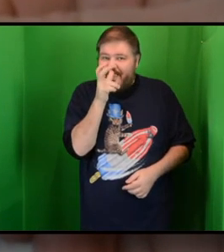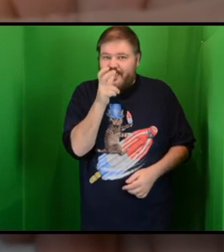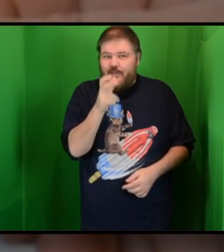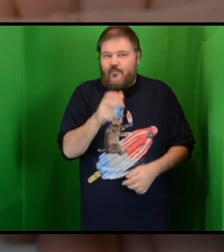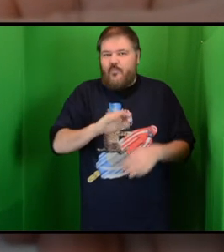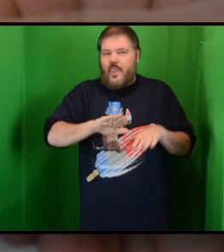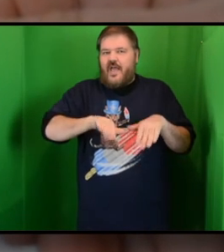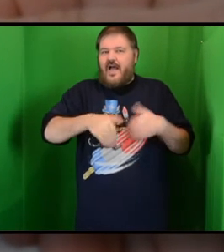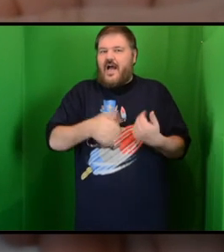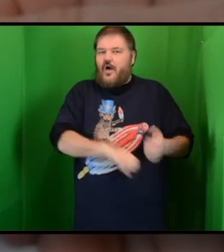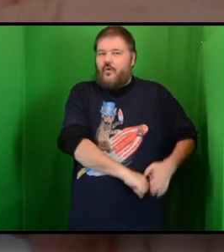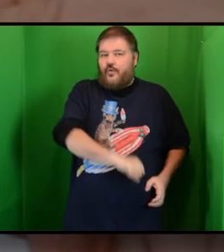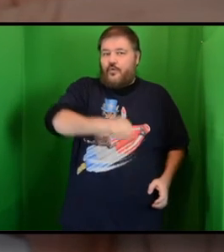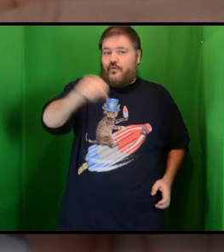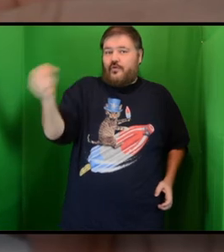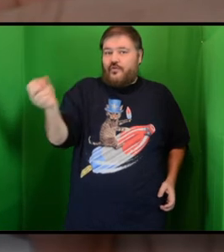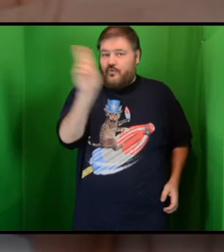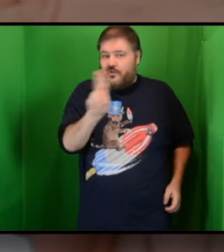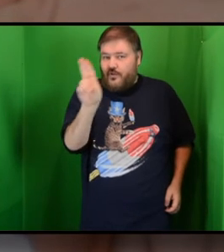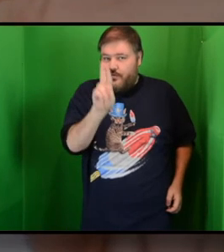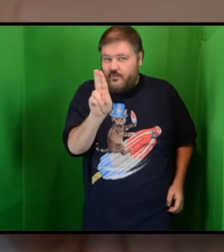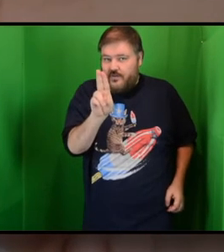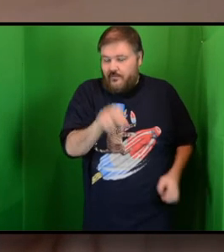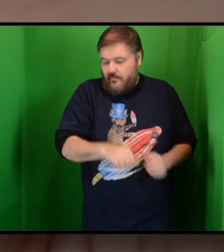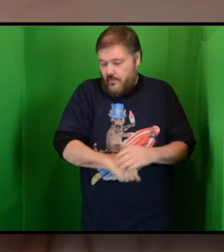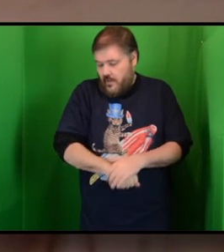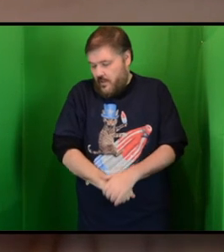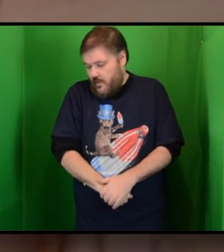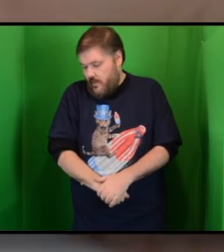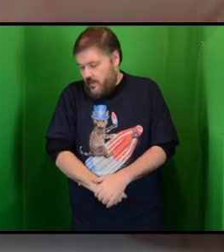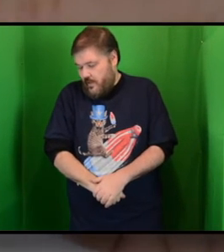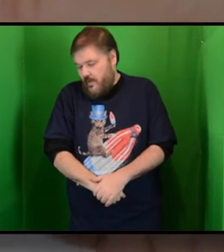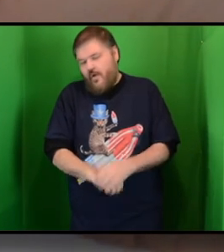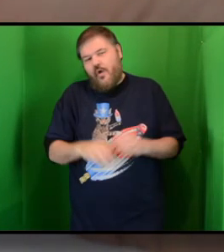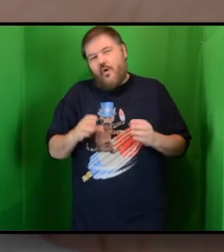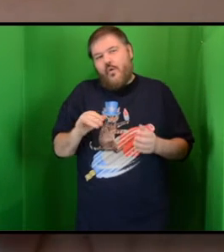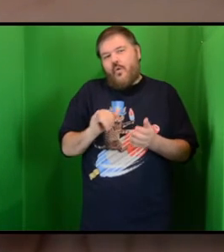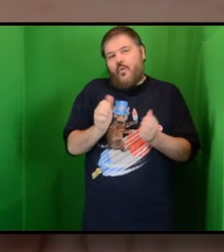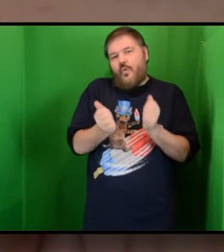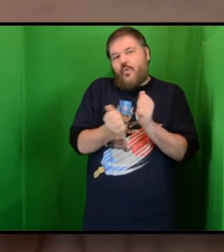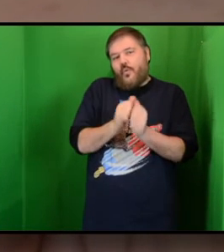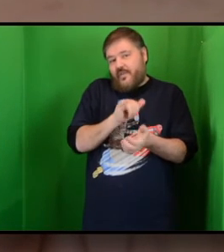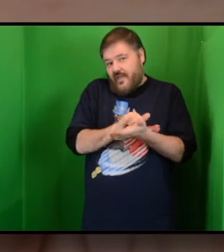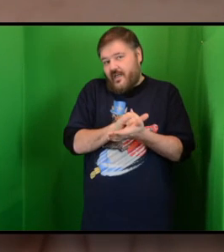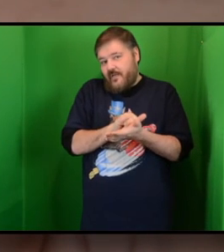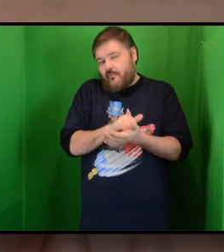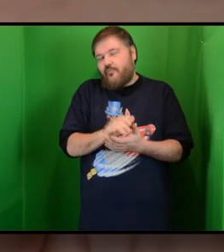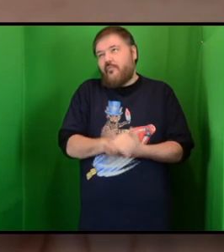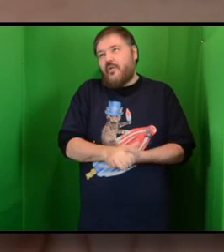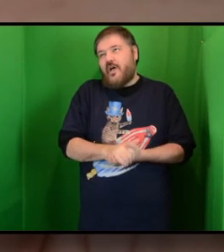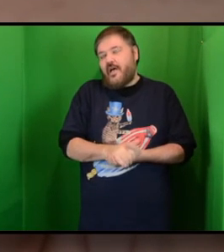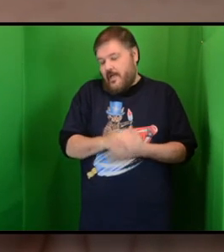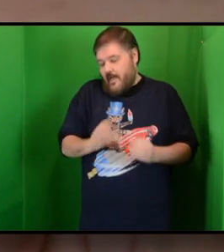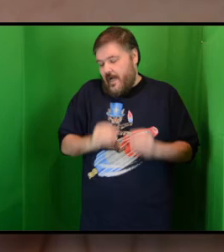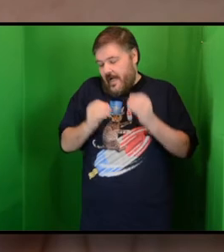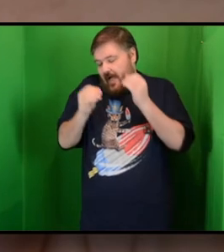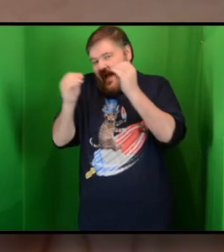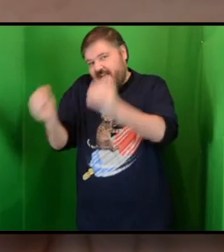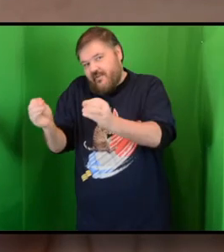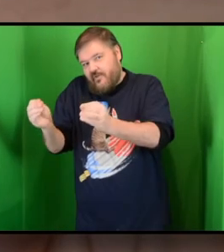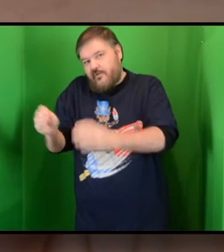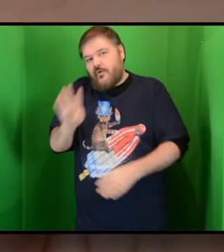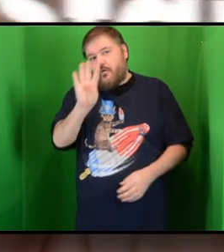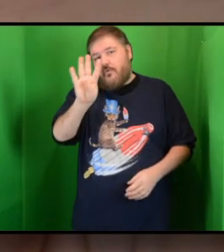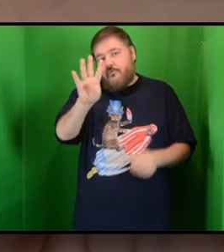a double-bladed sword. Now, when it comes to the fact of accessories, which comes with Solus Prime, of course, and it comes with